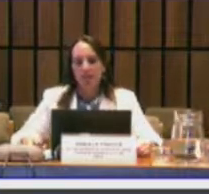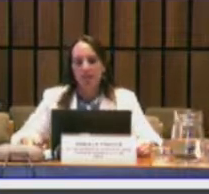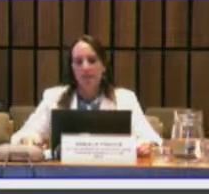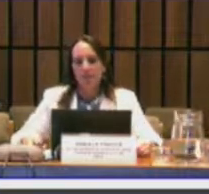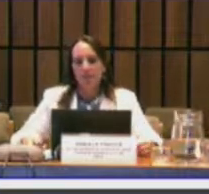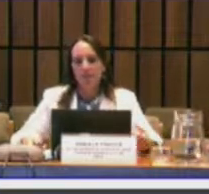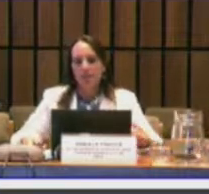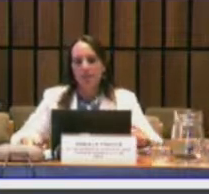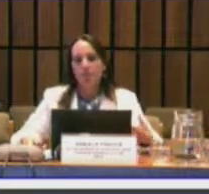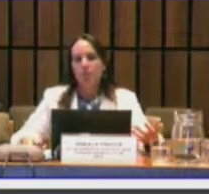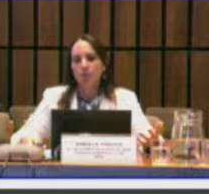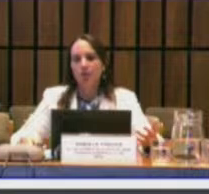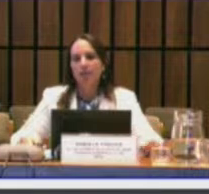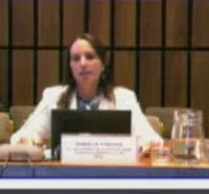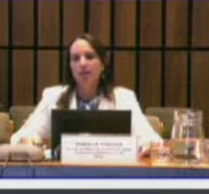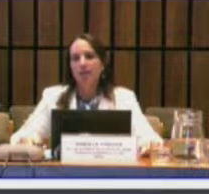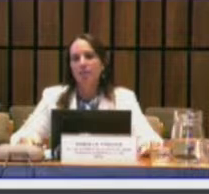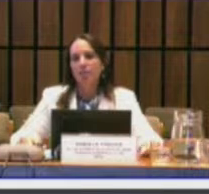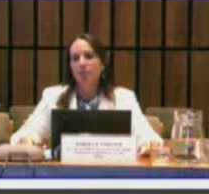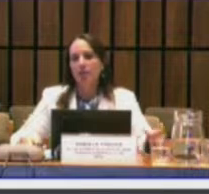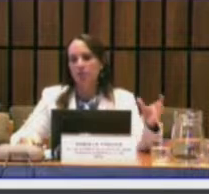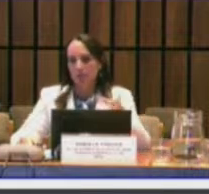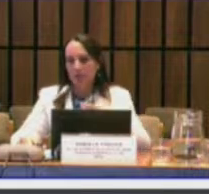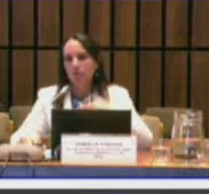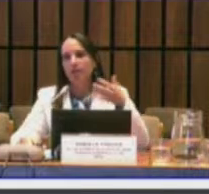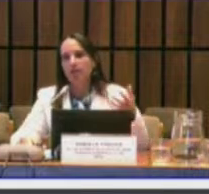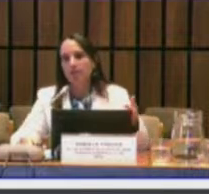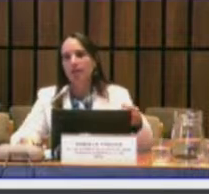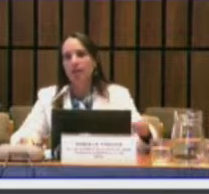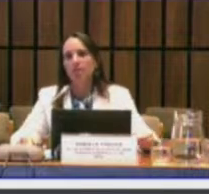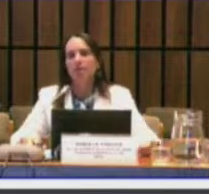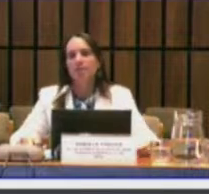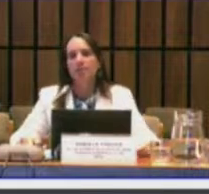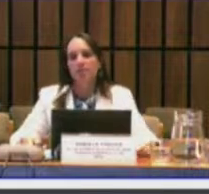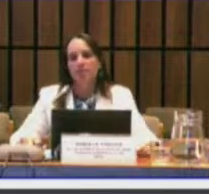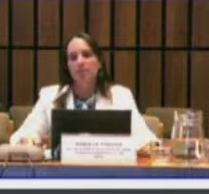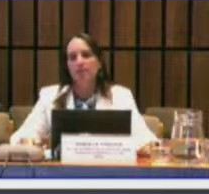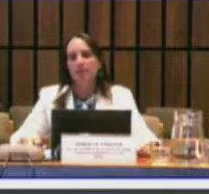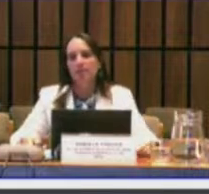this would be if all 15-year-old students